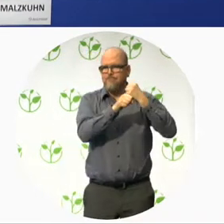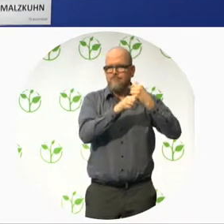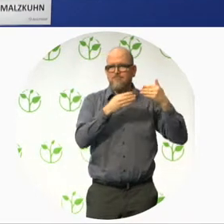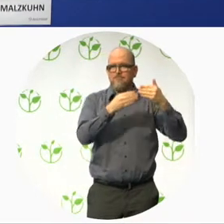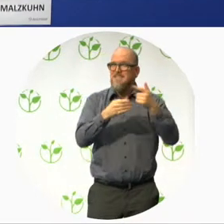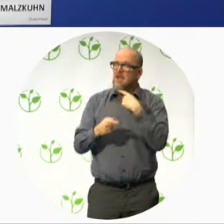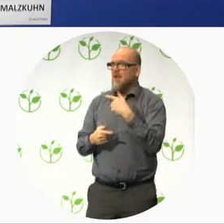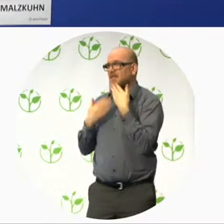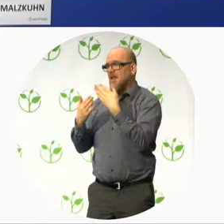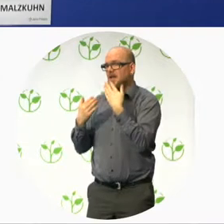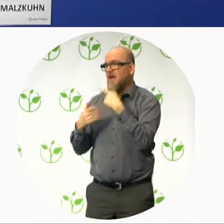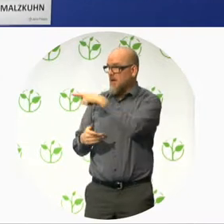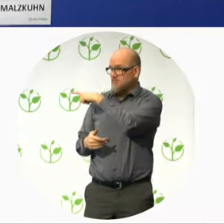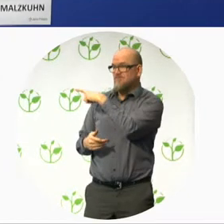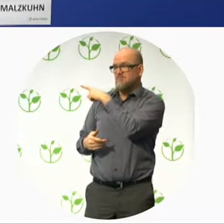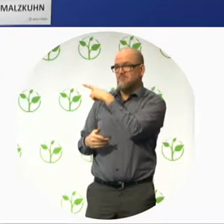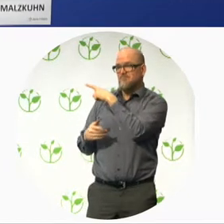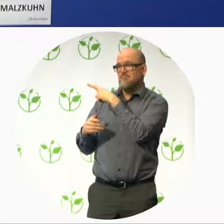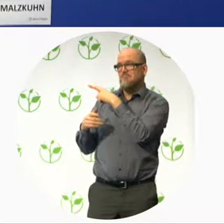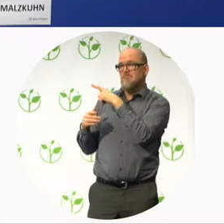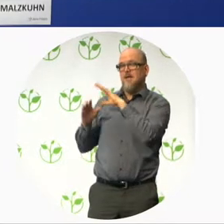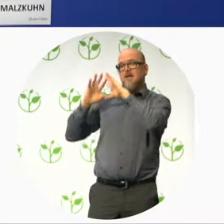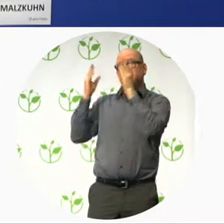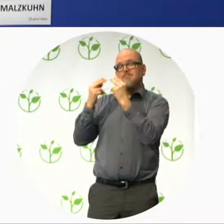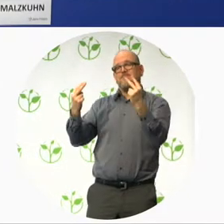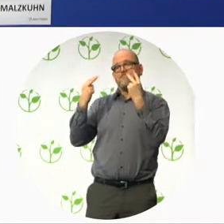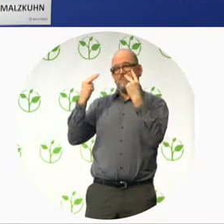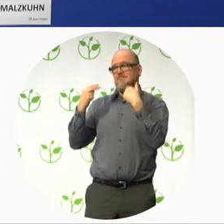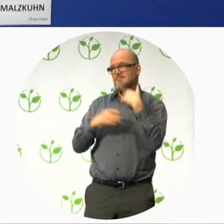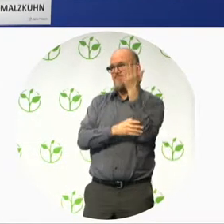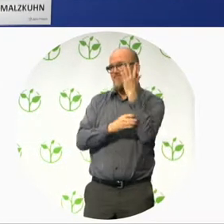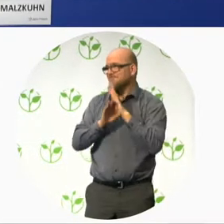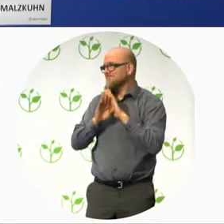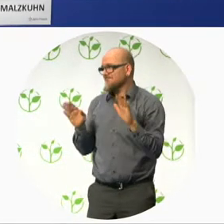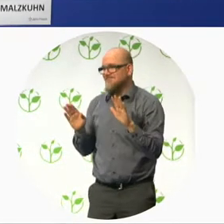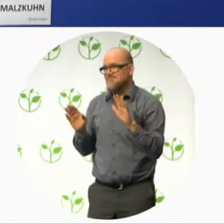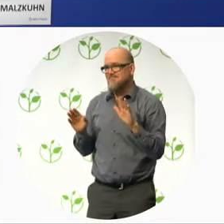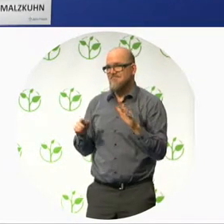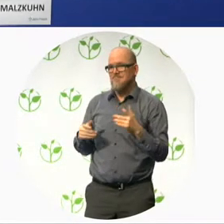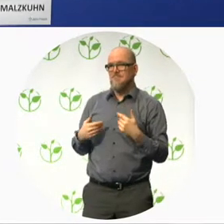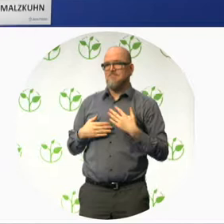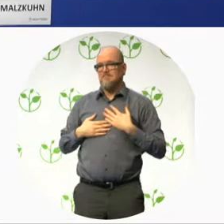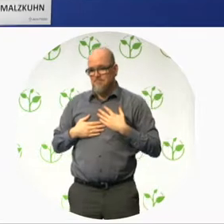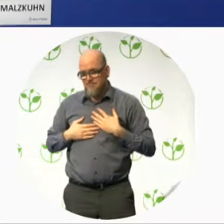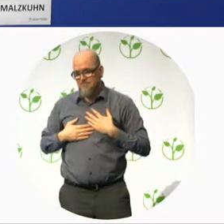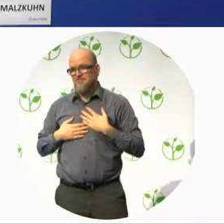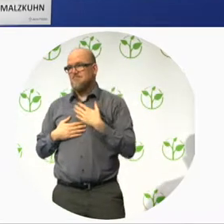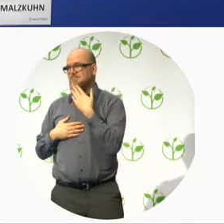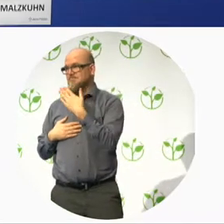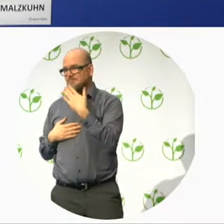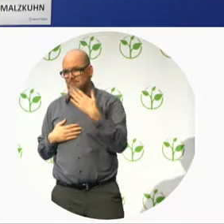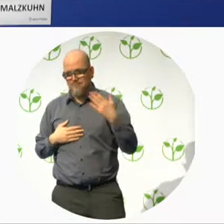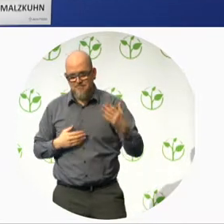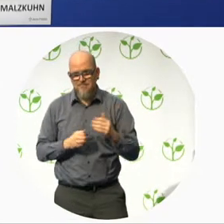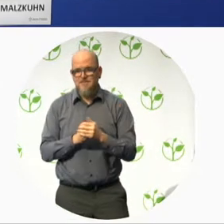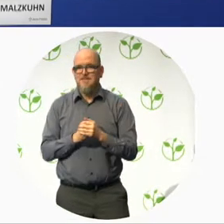Thank you very much. And if you would like further information, please visit our website, and also please feel free to come to my booth.